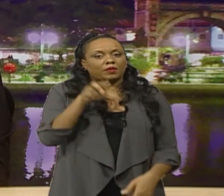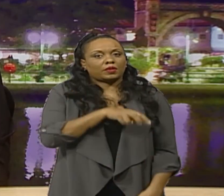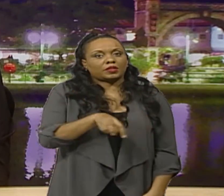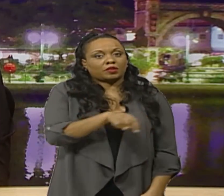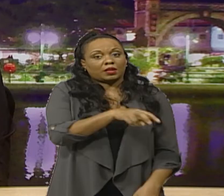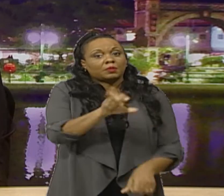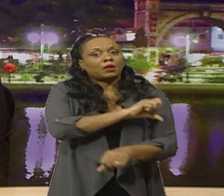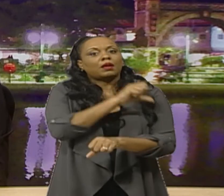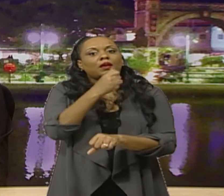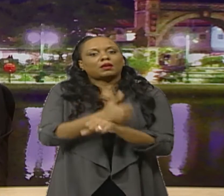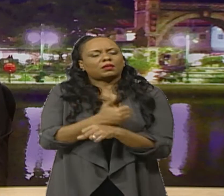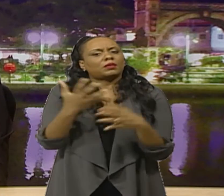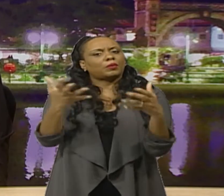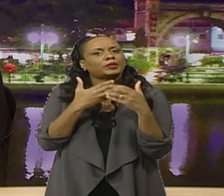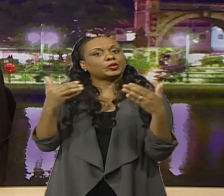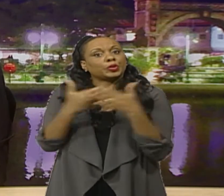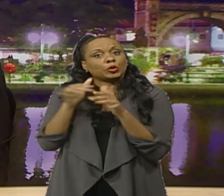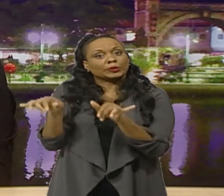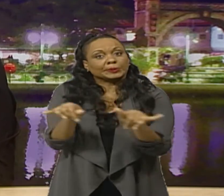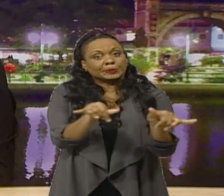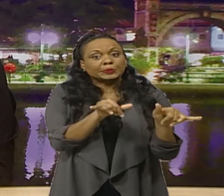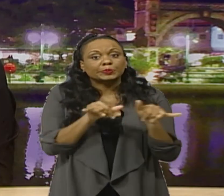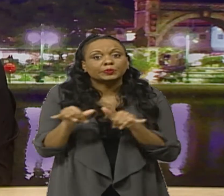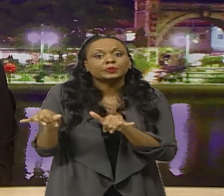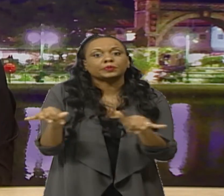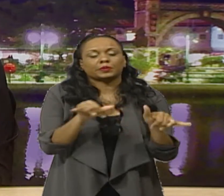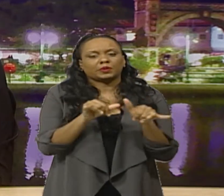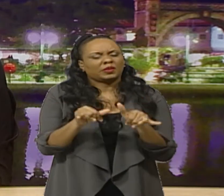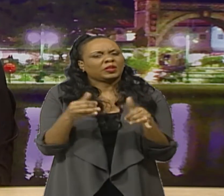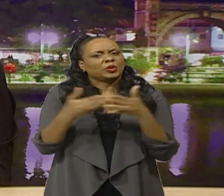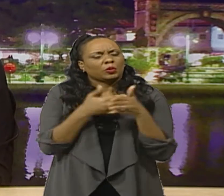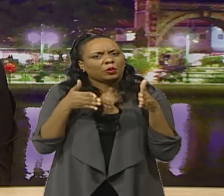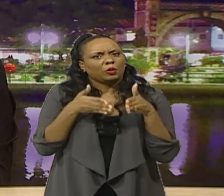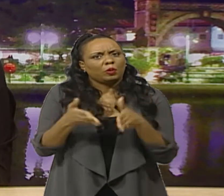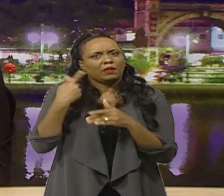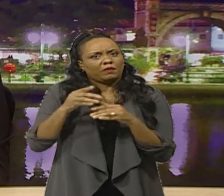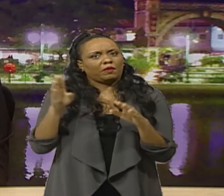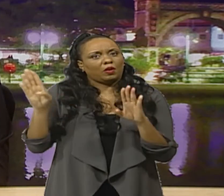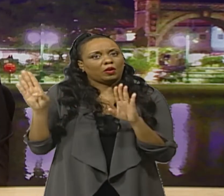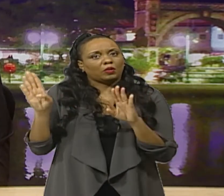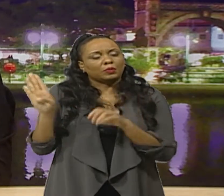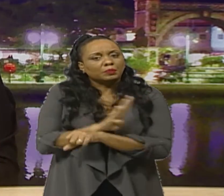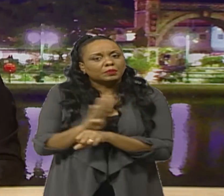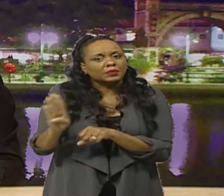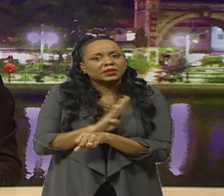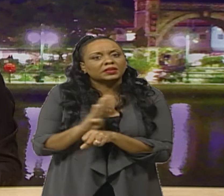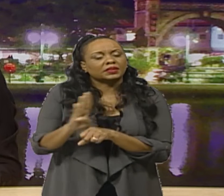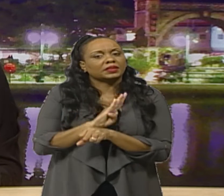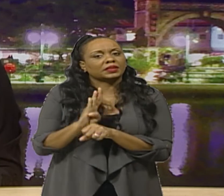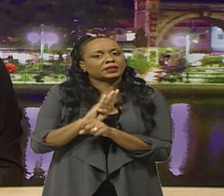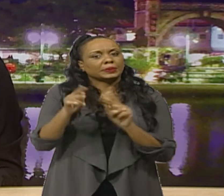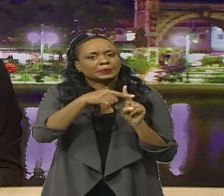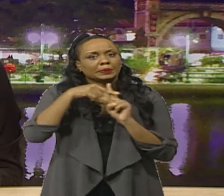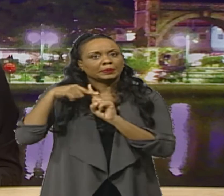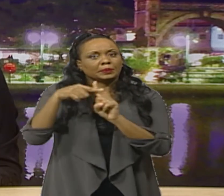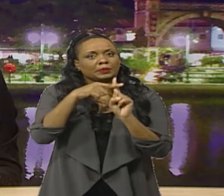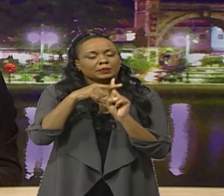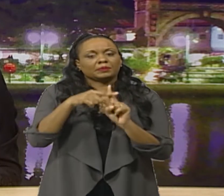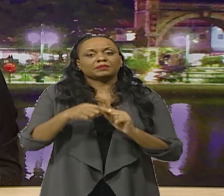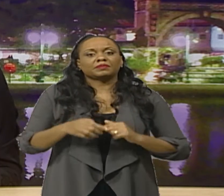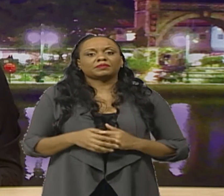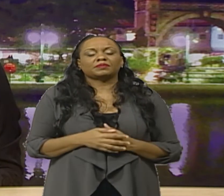Director Alex Linton says the Transport Authority wants to set a new standard and a new way of doing business in that